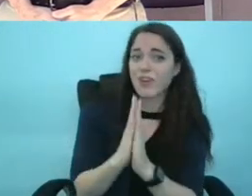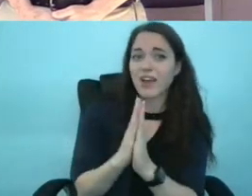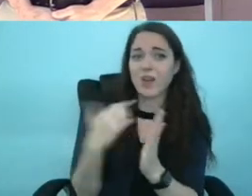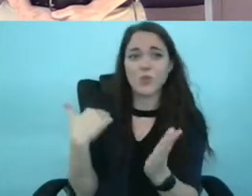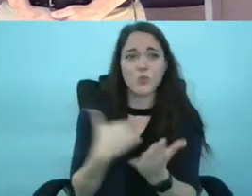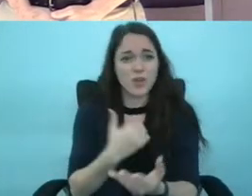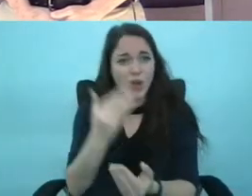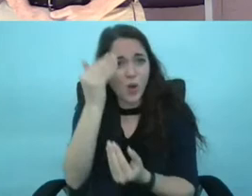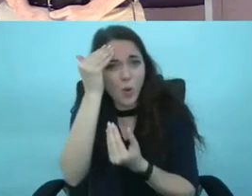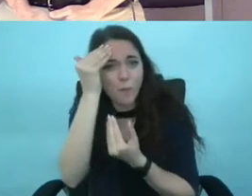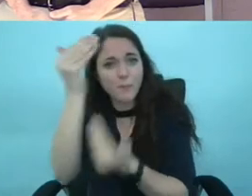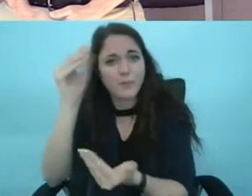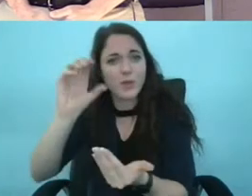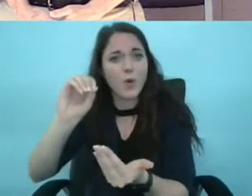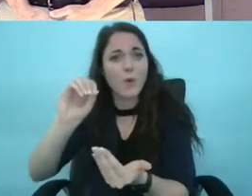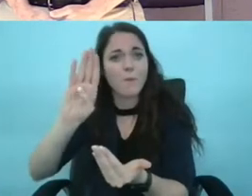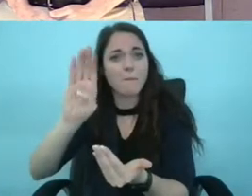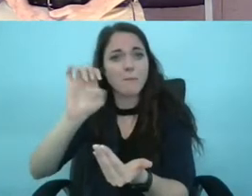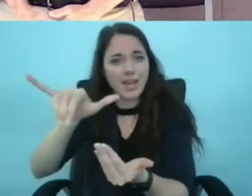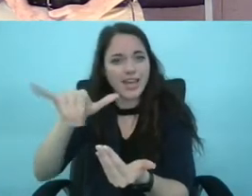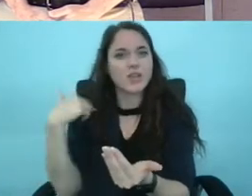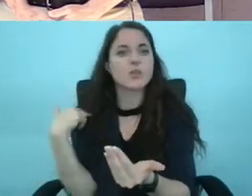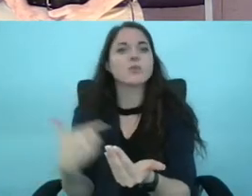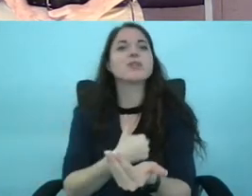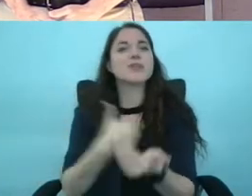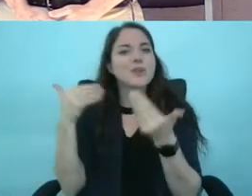put our step, and we put our